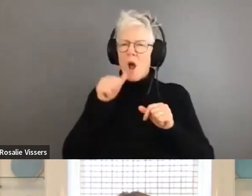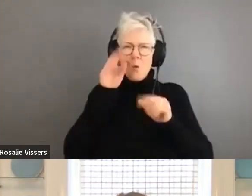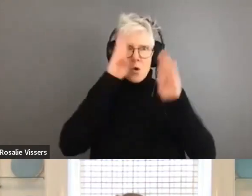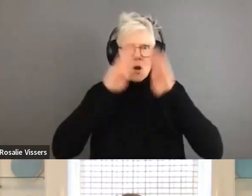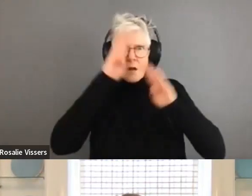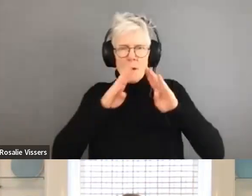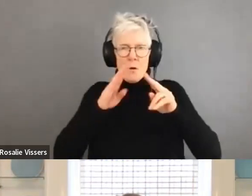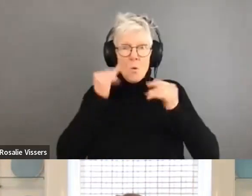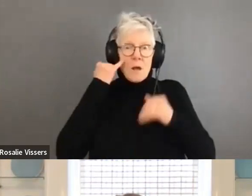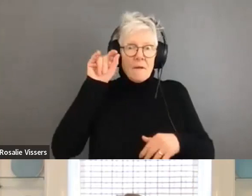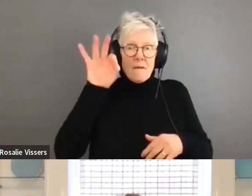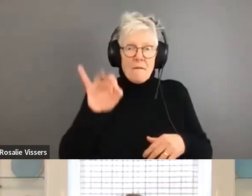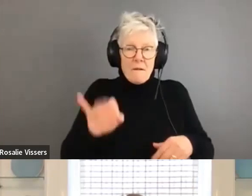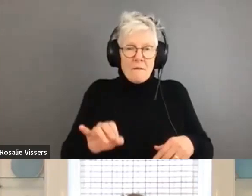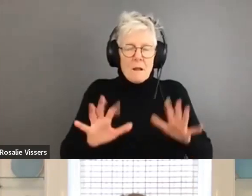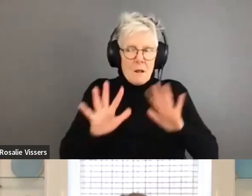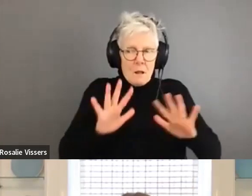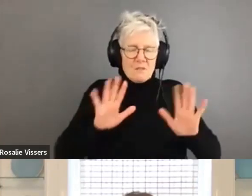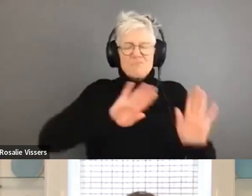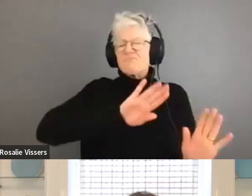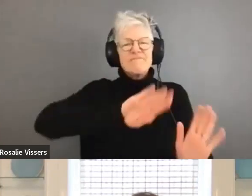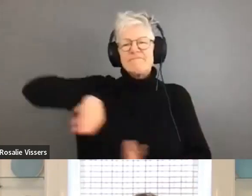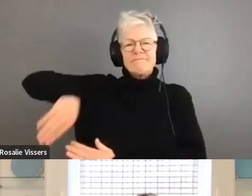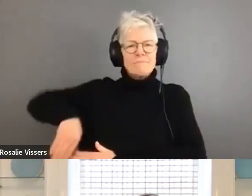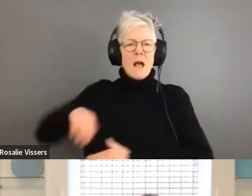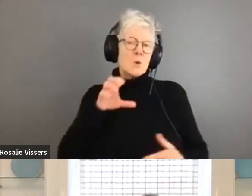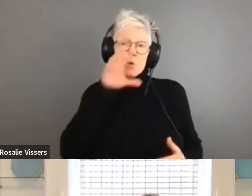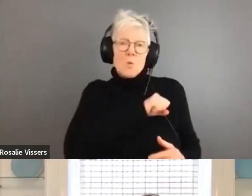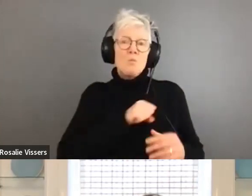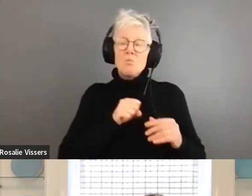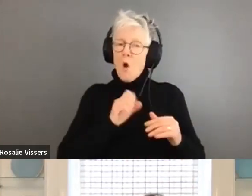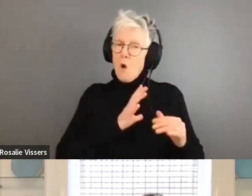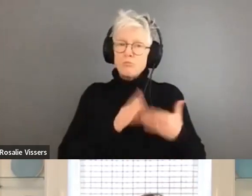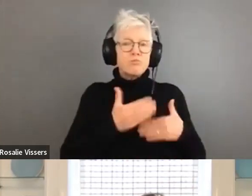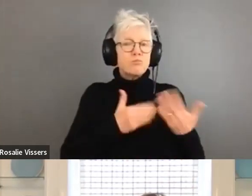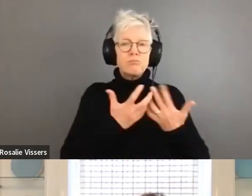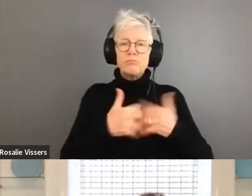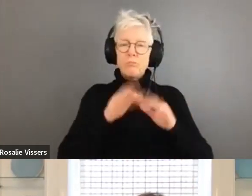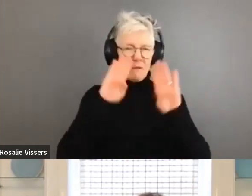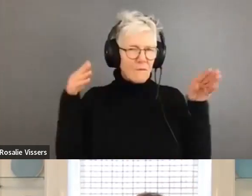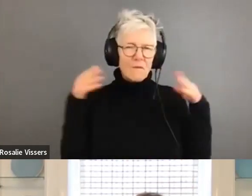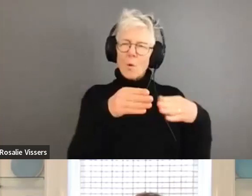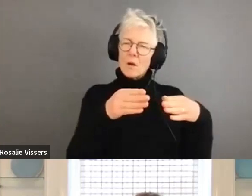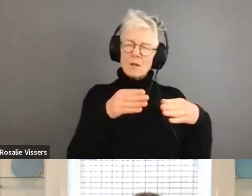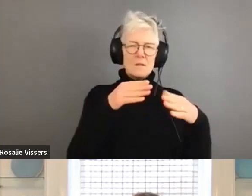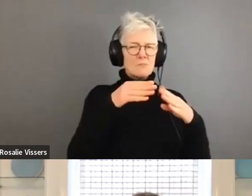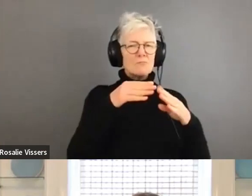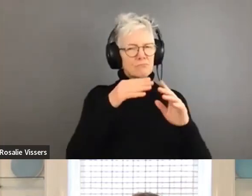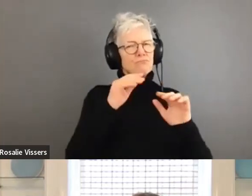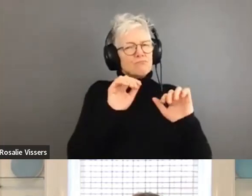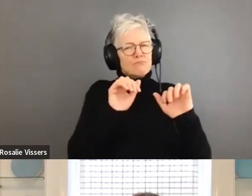anyway. And if you sort of put that stuff aside and just assume that they won't happen, that can help you stay focused and kind of get away from some of